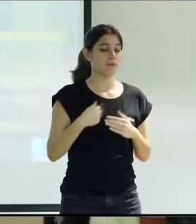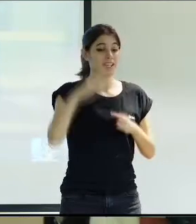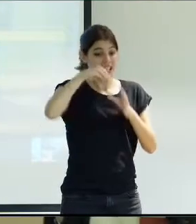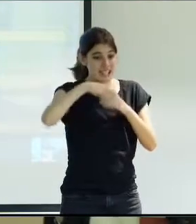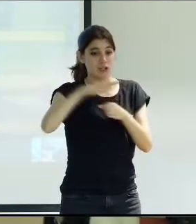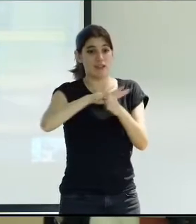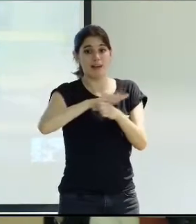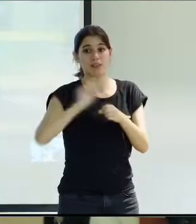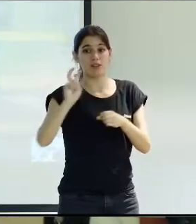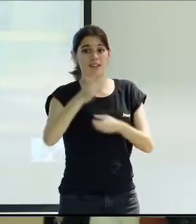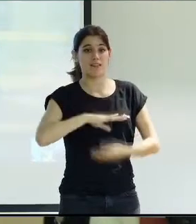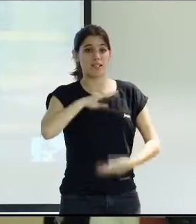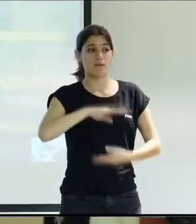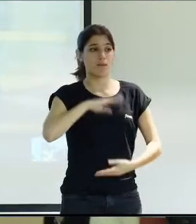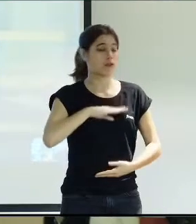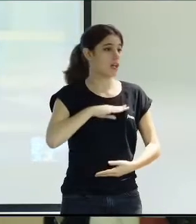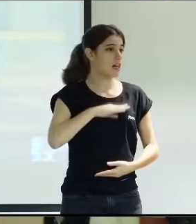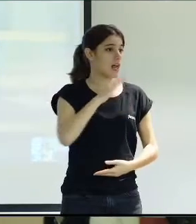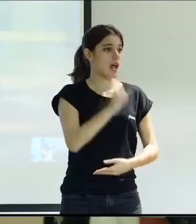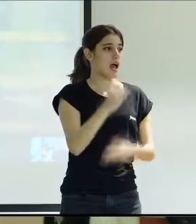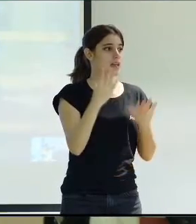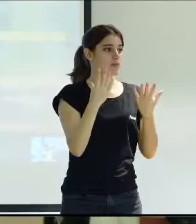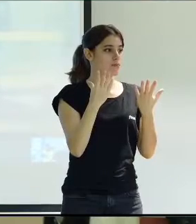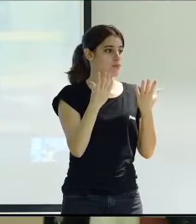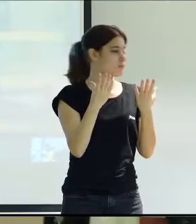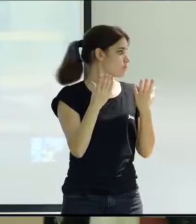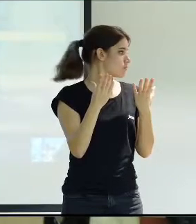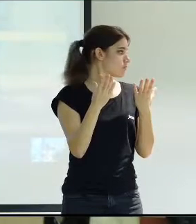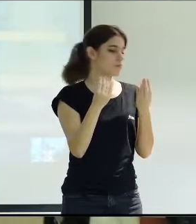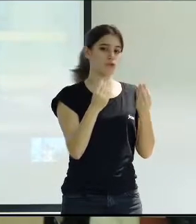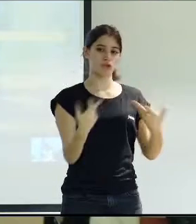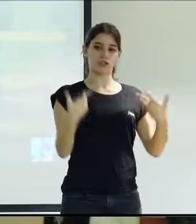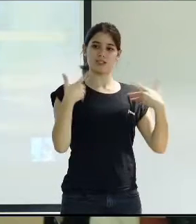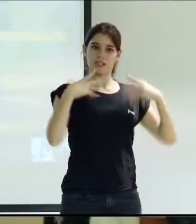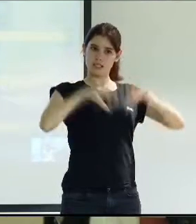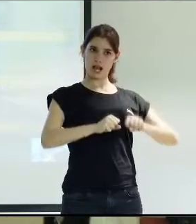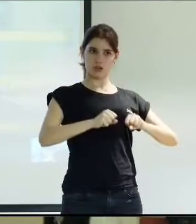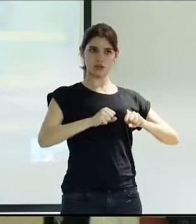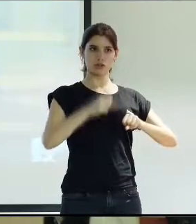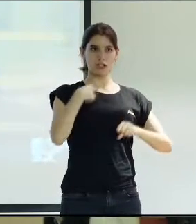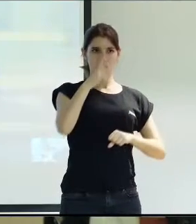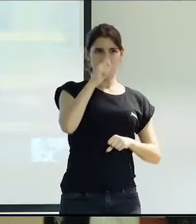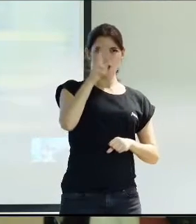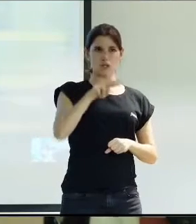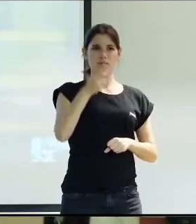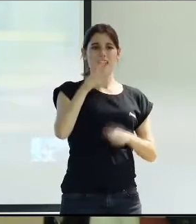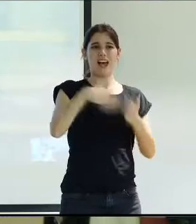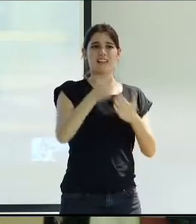And within the work he's doing in functional diversity, he's held many different